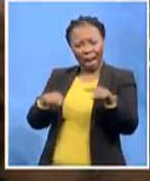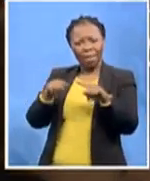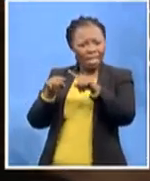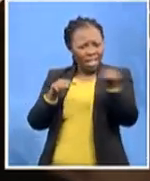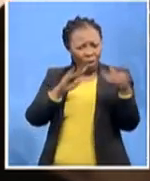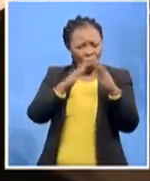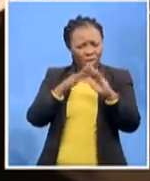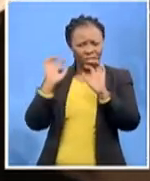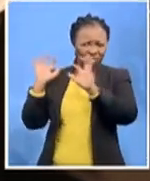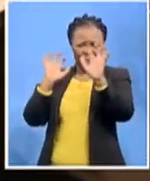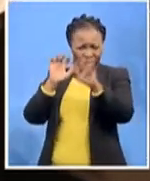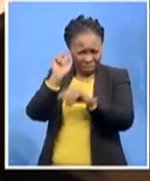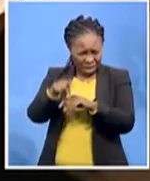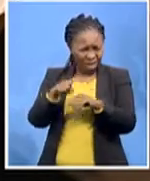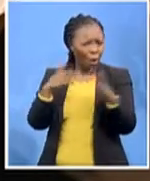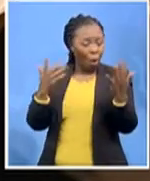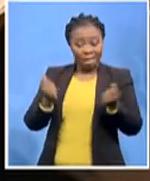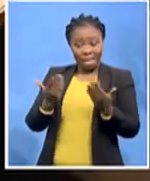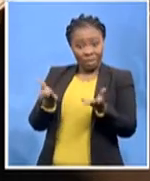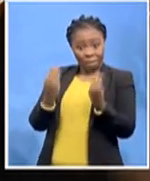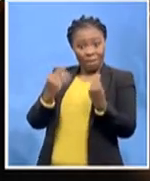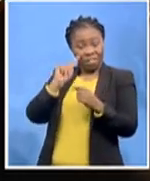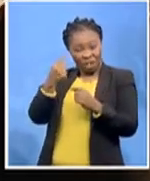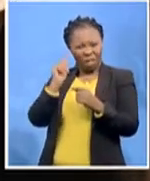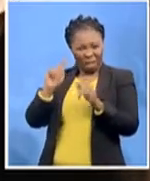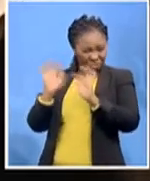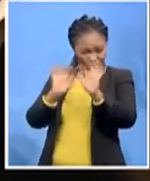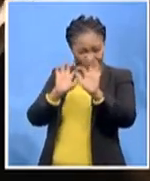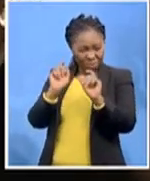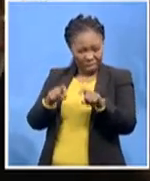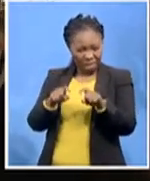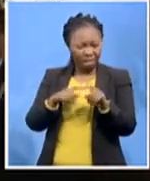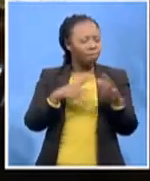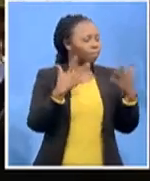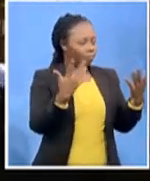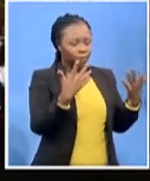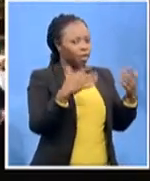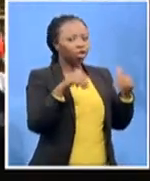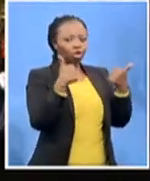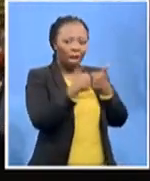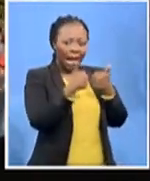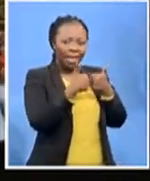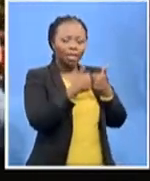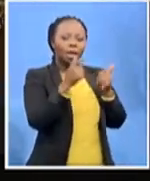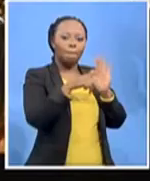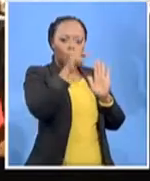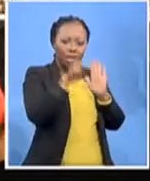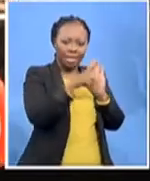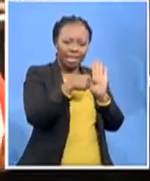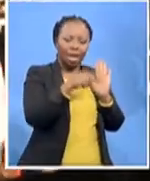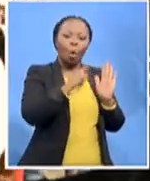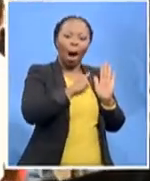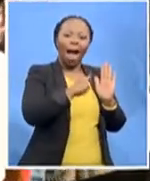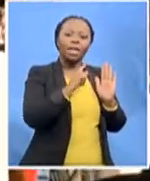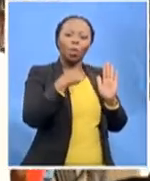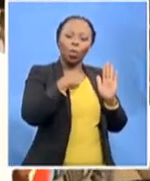services? Yeah, the challenge was on the policy because we had to adopt a policy which was then presented on